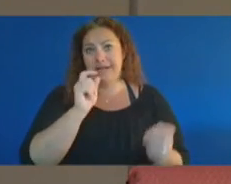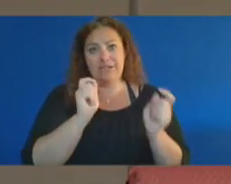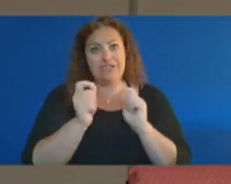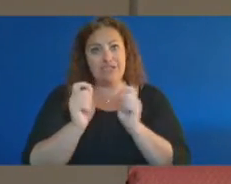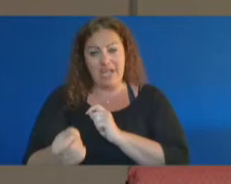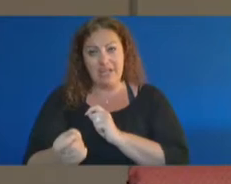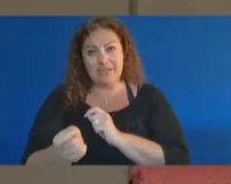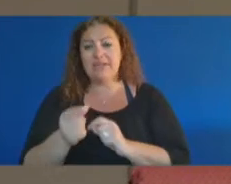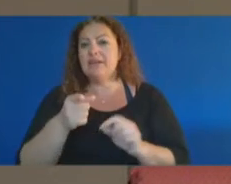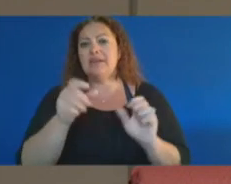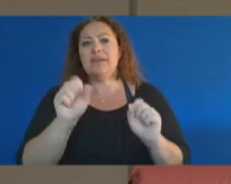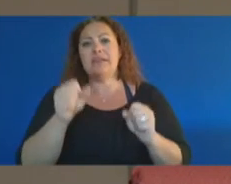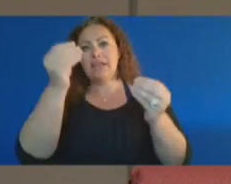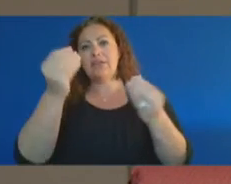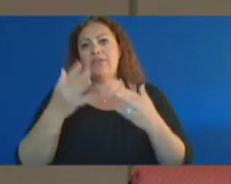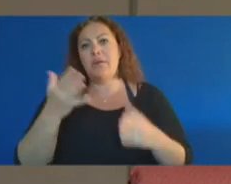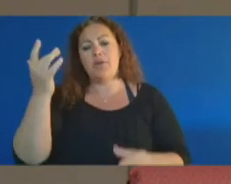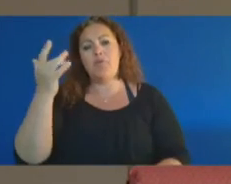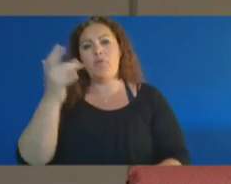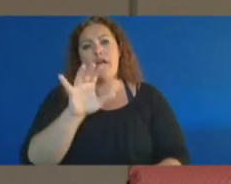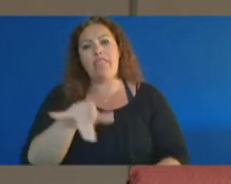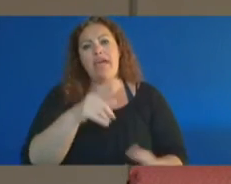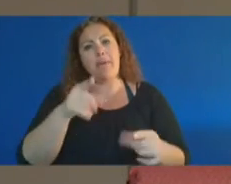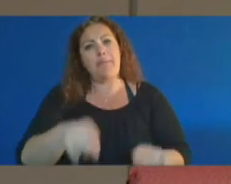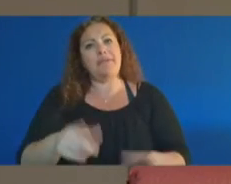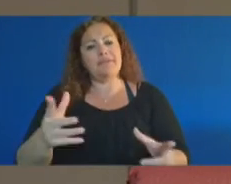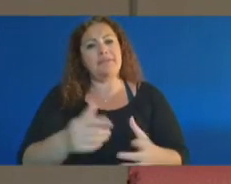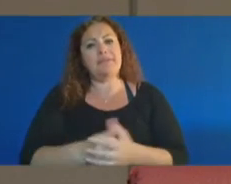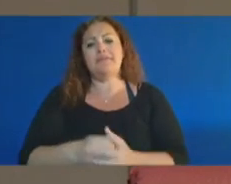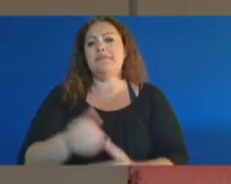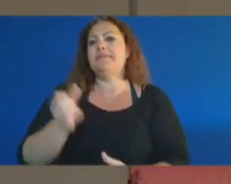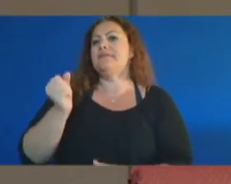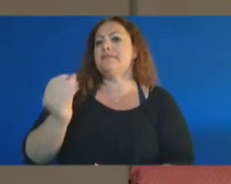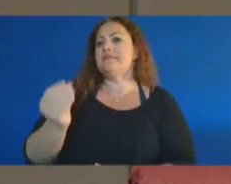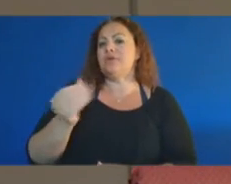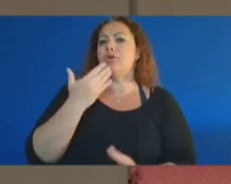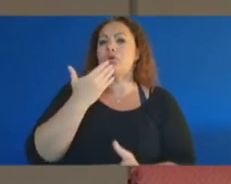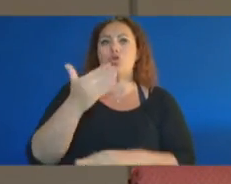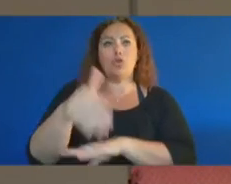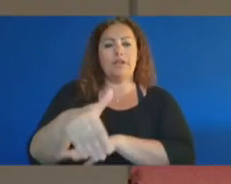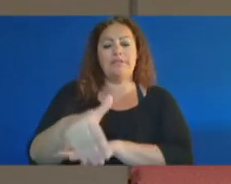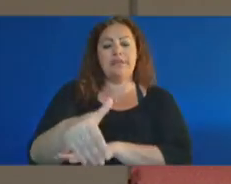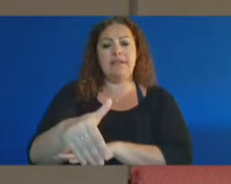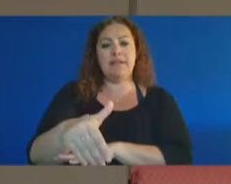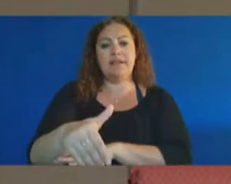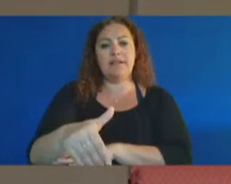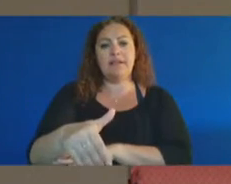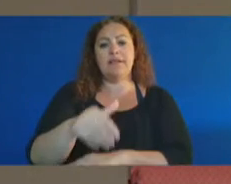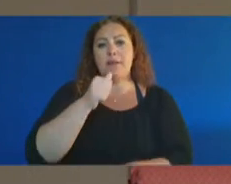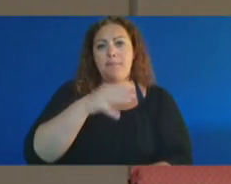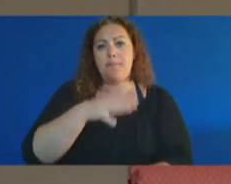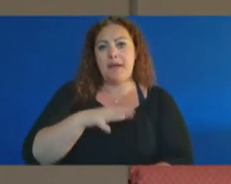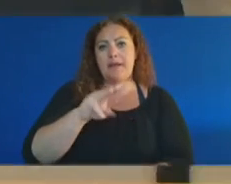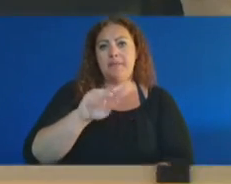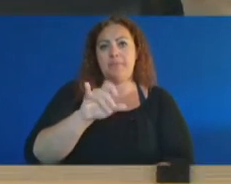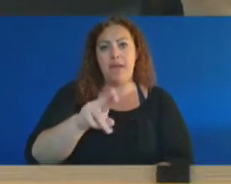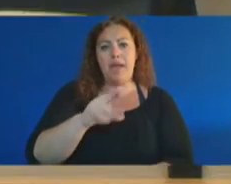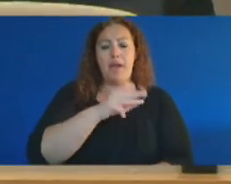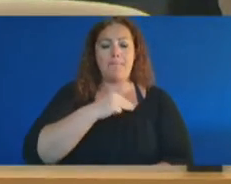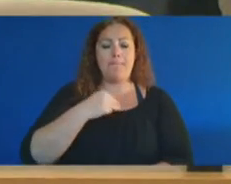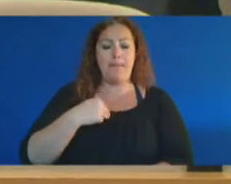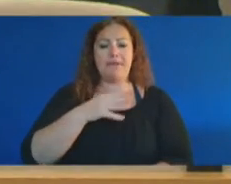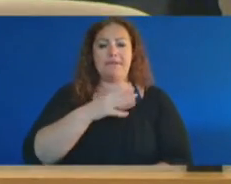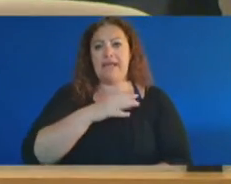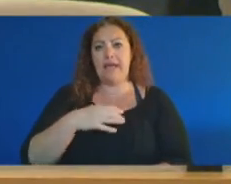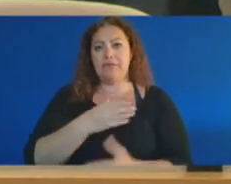can you tell me why that is so good evening Madame mayor members of council so the uh